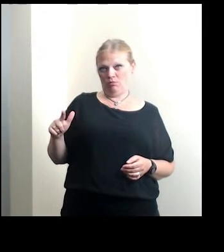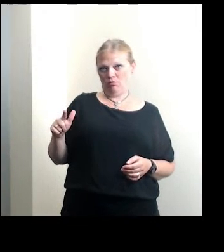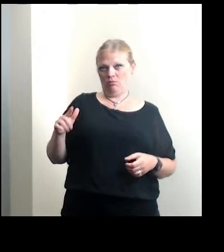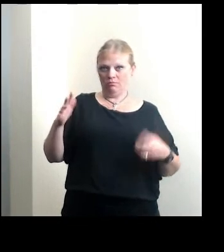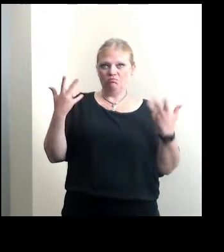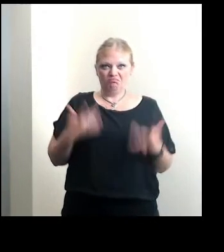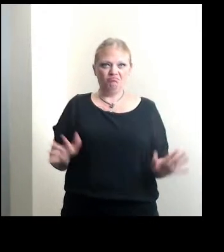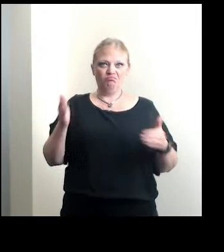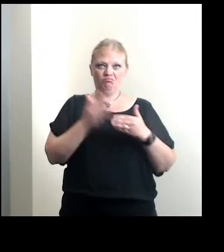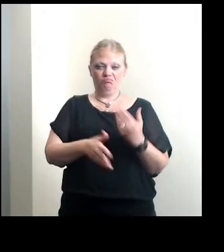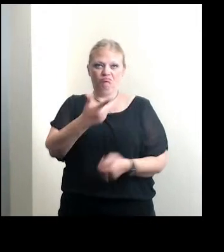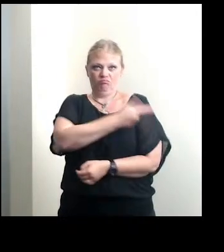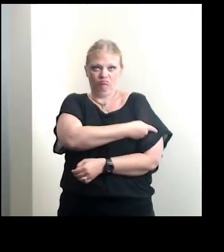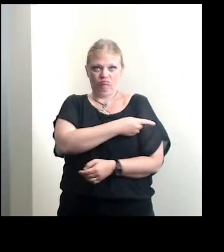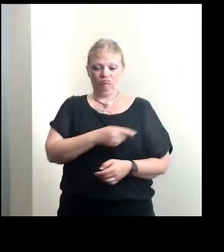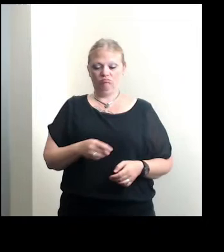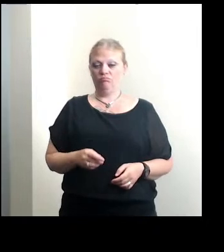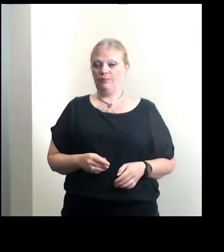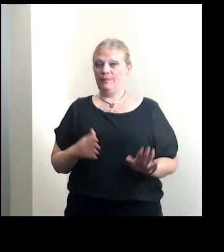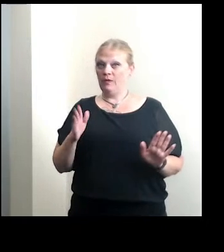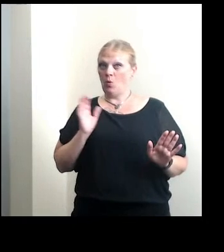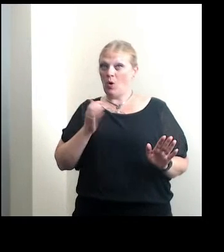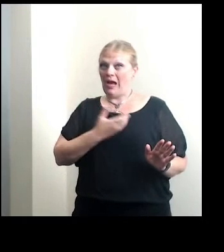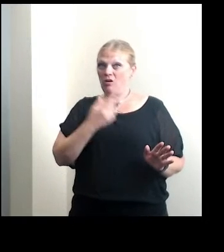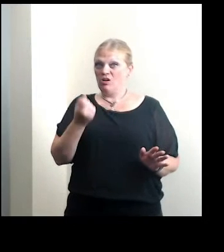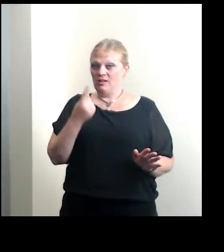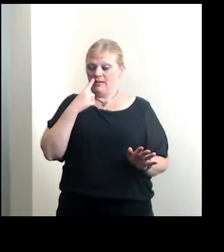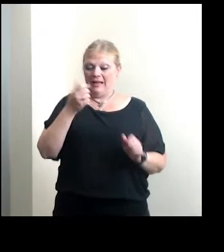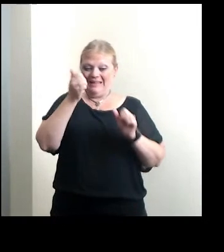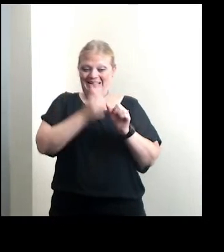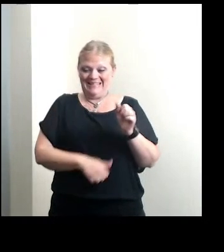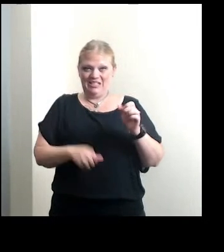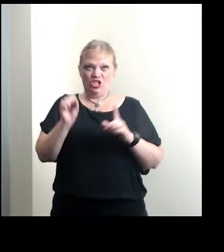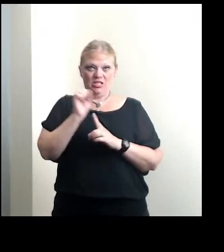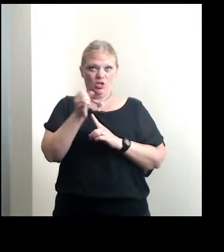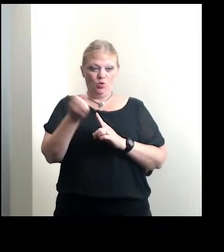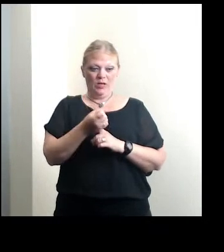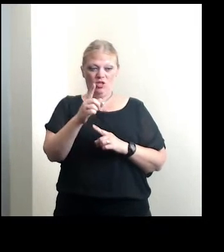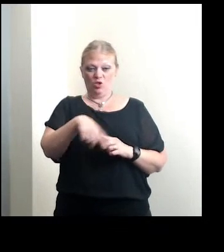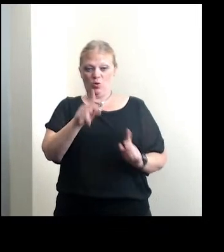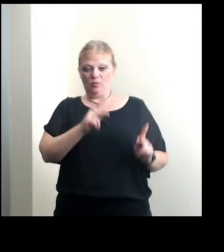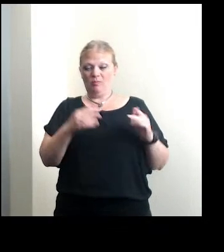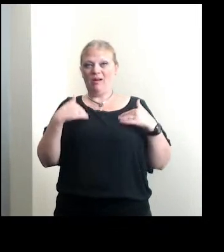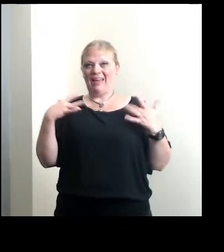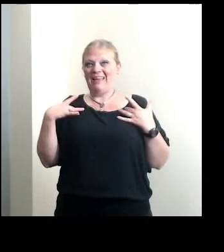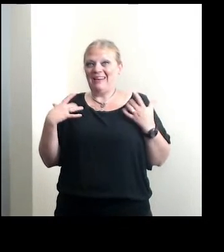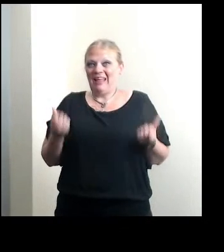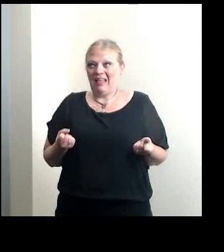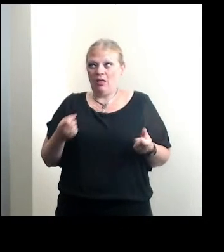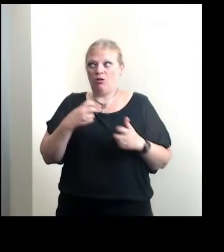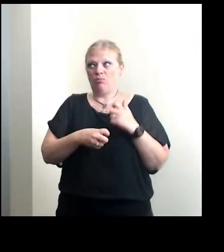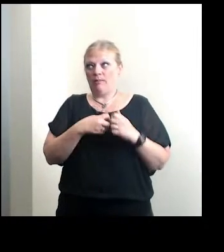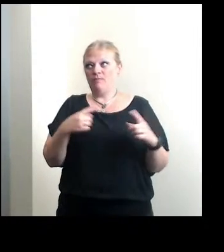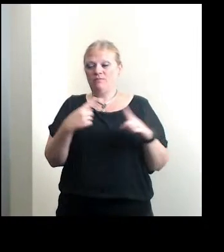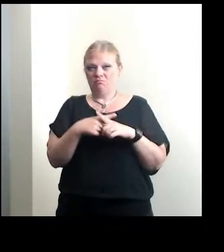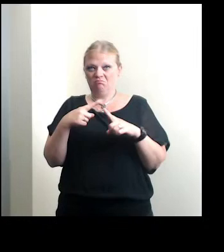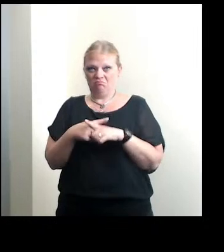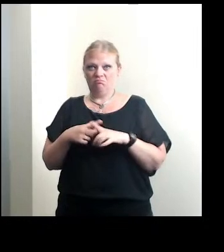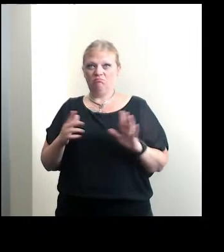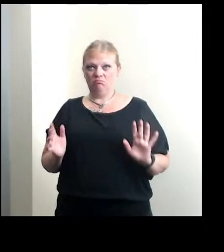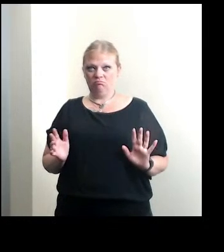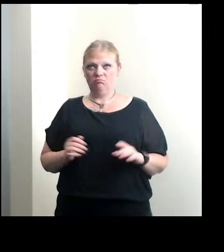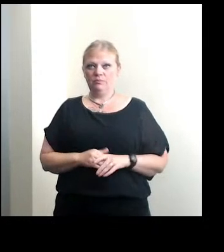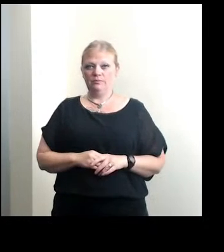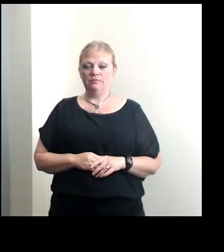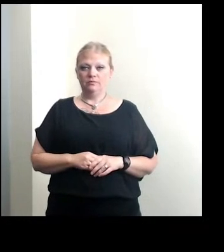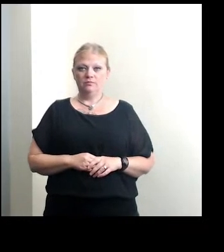vaccinated. It is our understanding that in almost every situation, the individuals had health issues and serious underlying conditions.